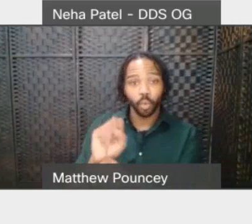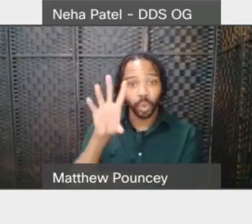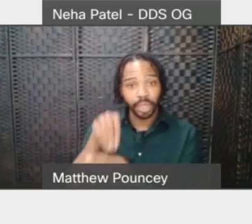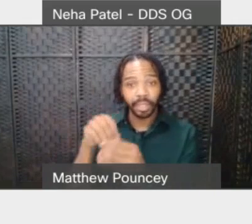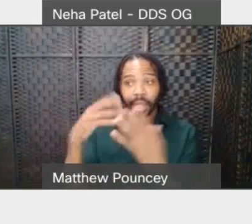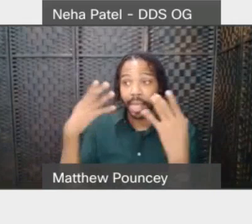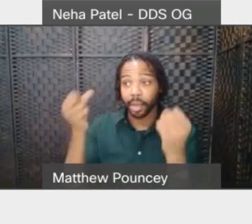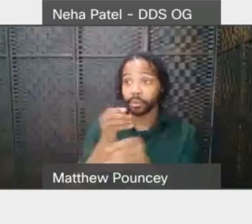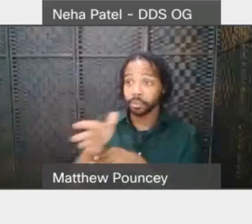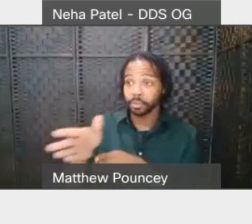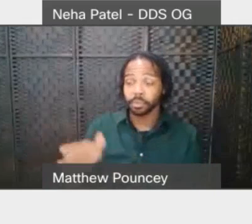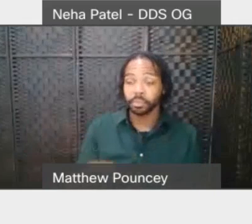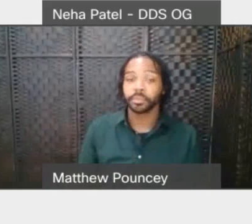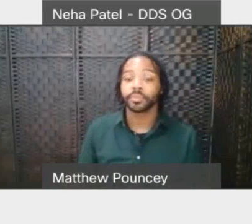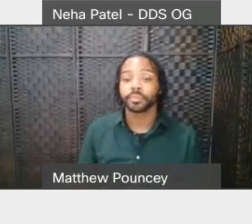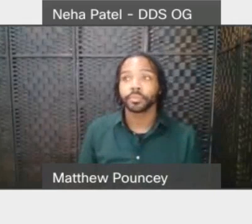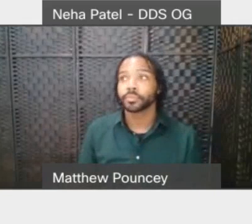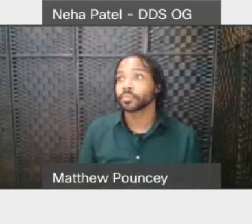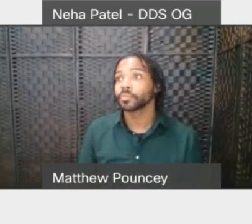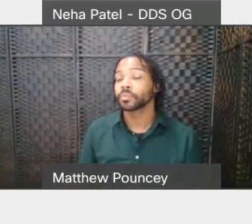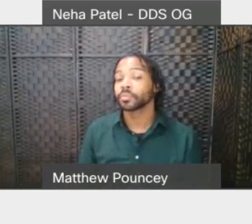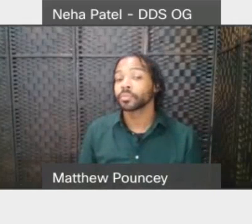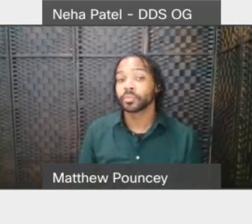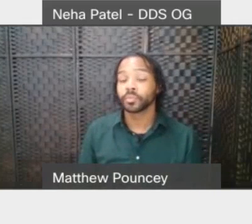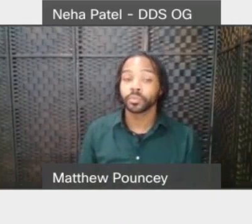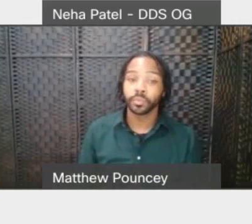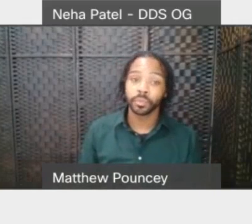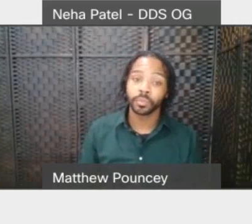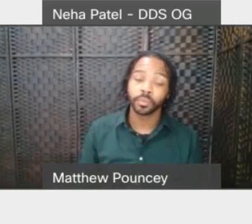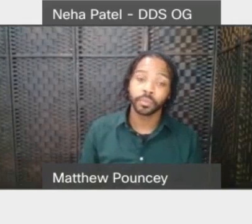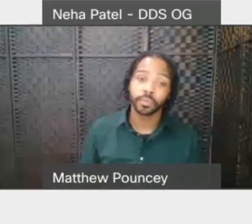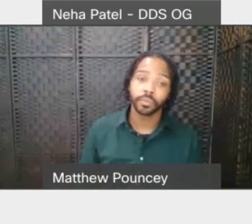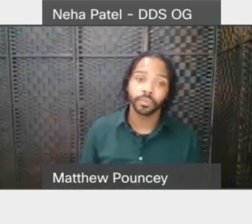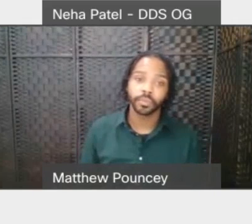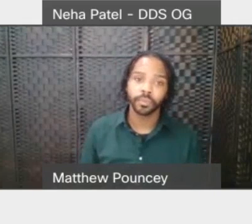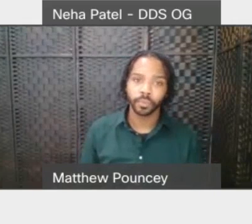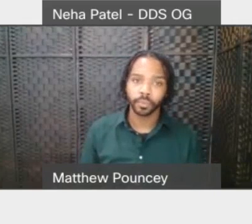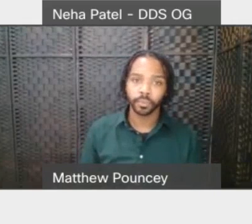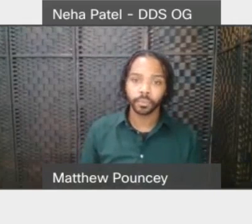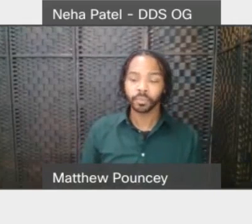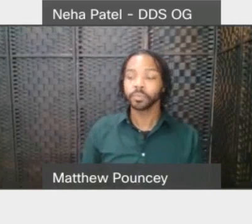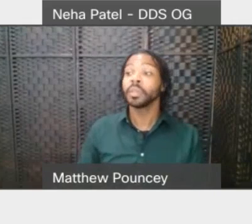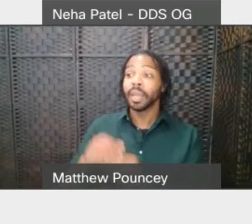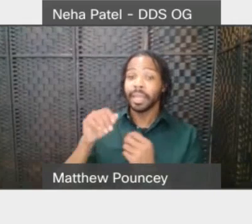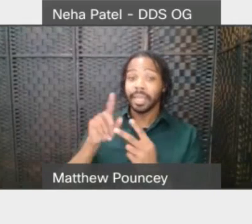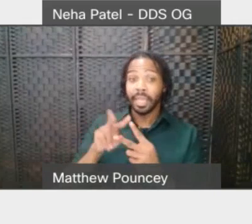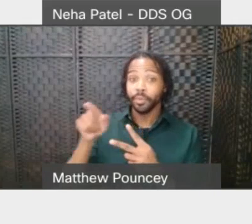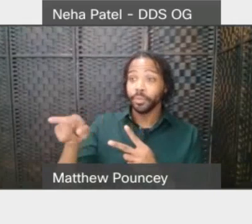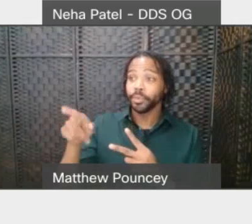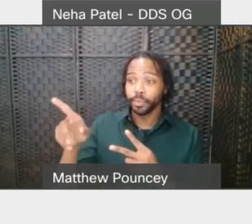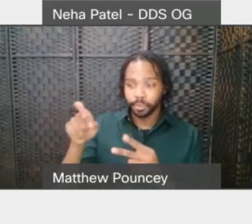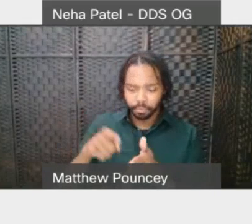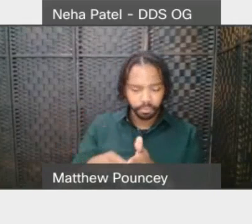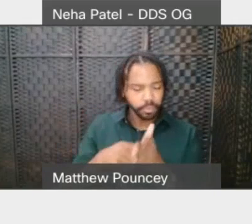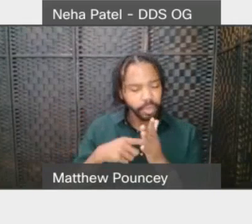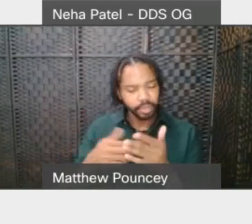healthcare occupation, but pursuant to the regs, you must either, you're mandated to have a vaccination or